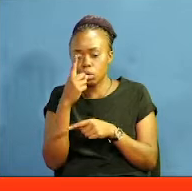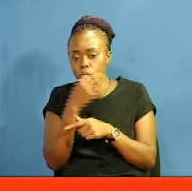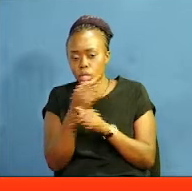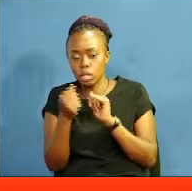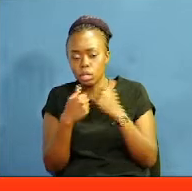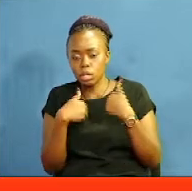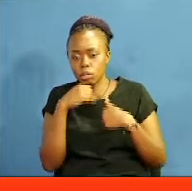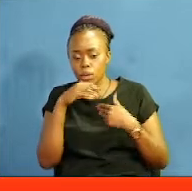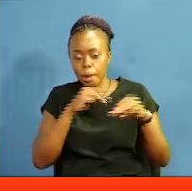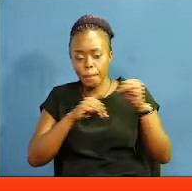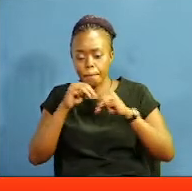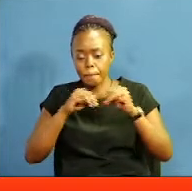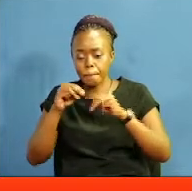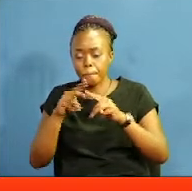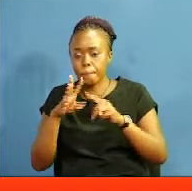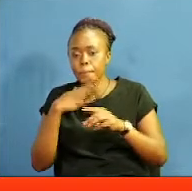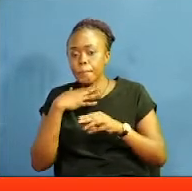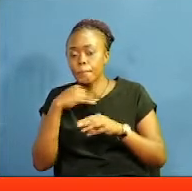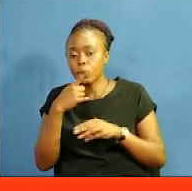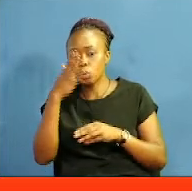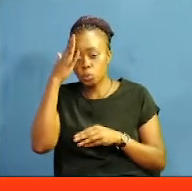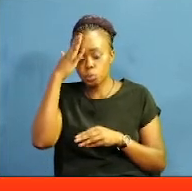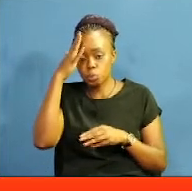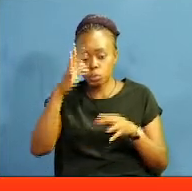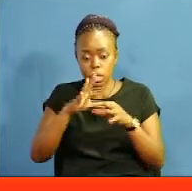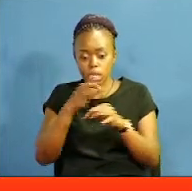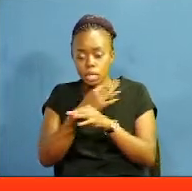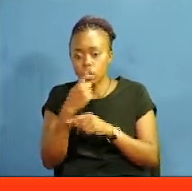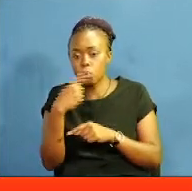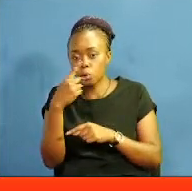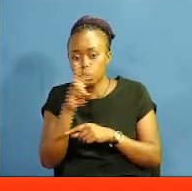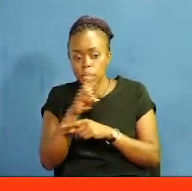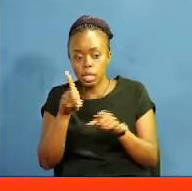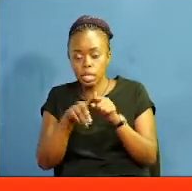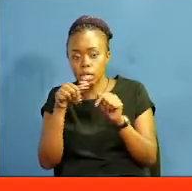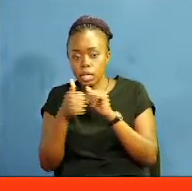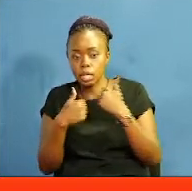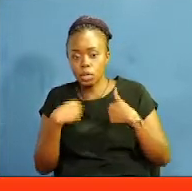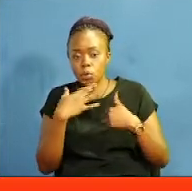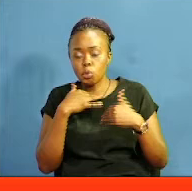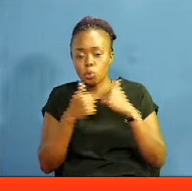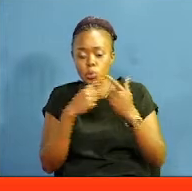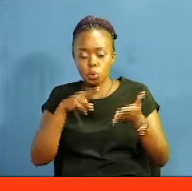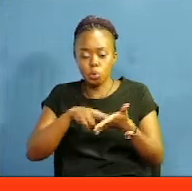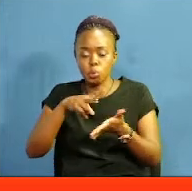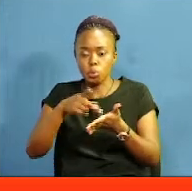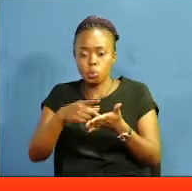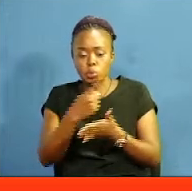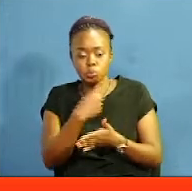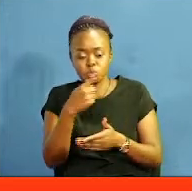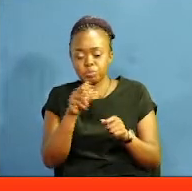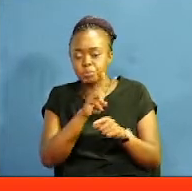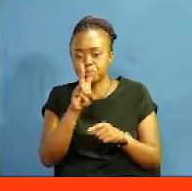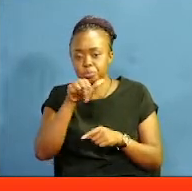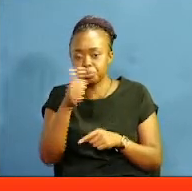one of the core principles moving, wanting to, you know, take the walk alone? We are seeing Musalia Mudavadi want to walk alone. We are seeing on the other